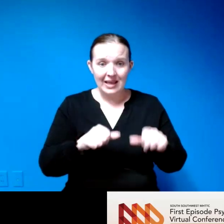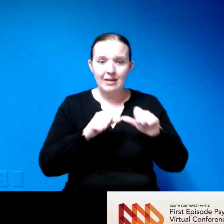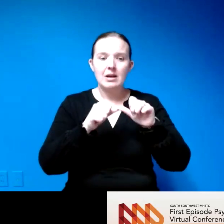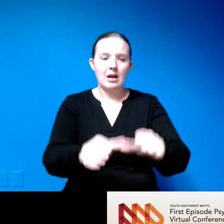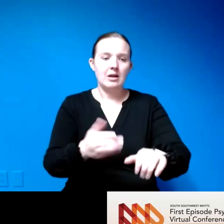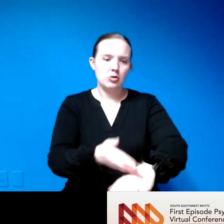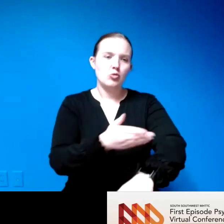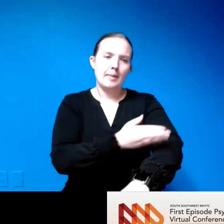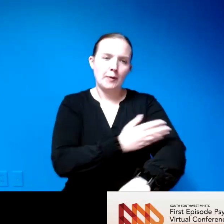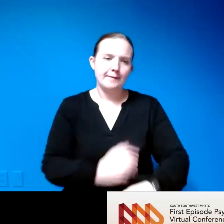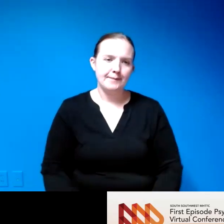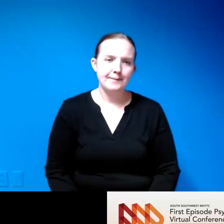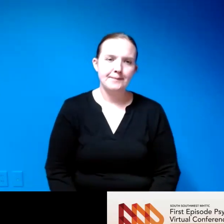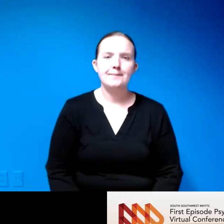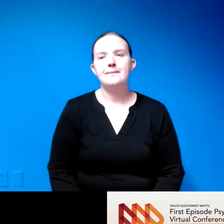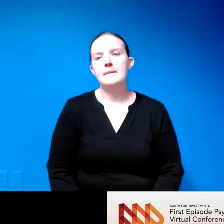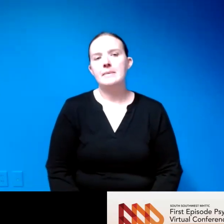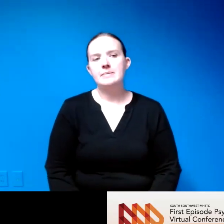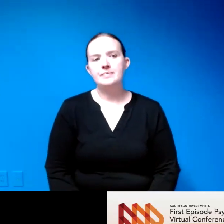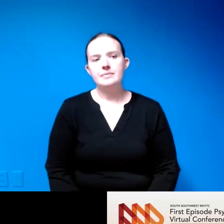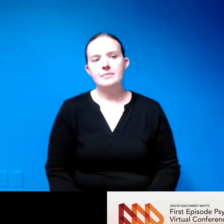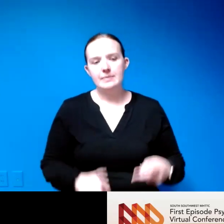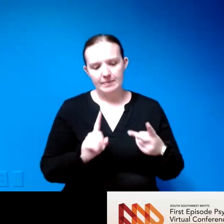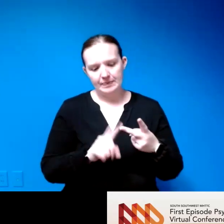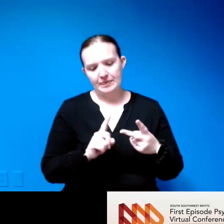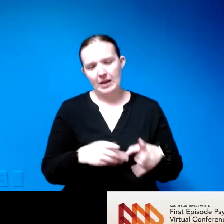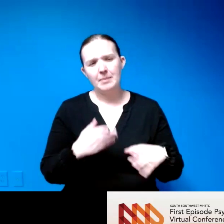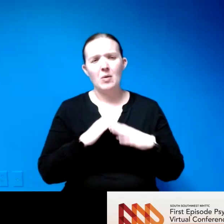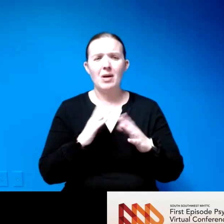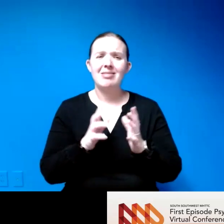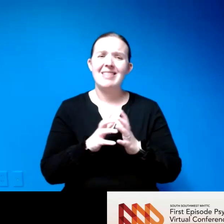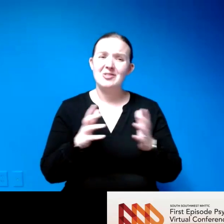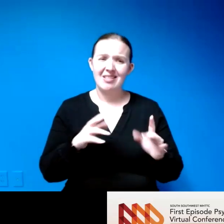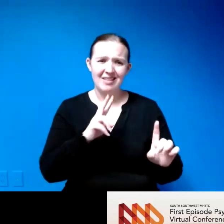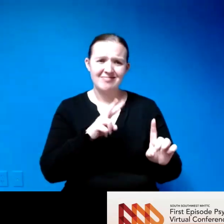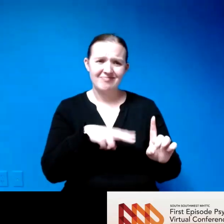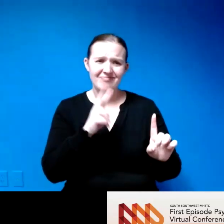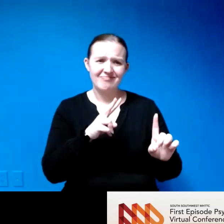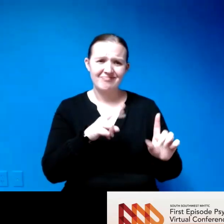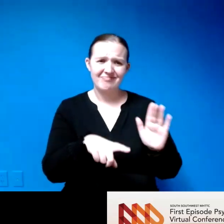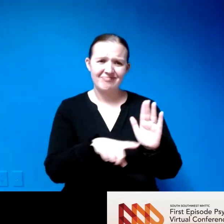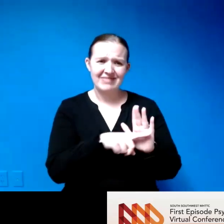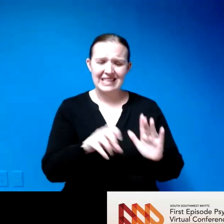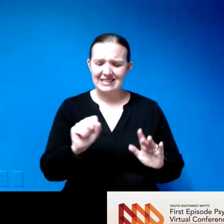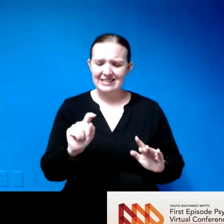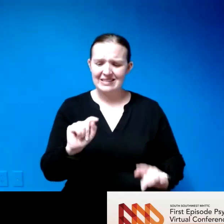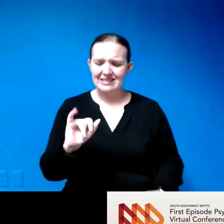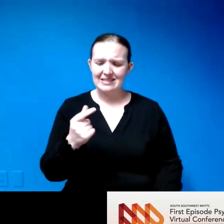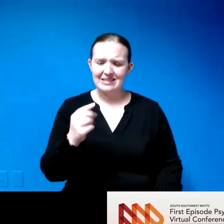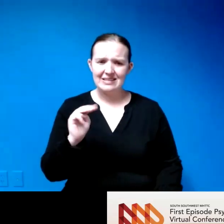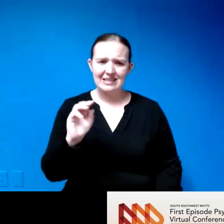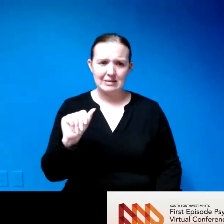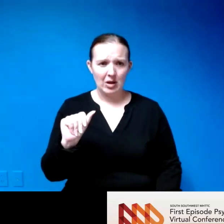that. The second barrier is that there is a lot of stigma in our community. We know